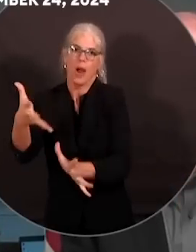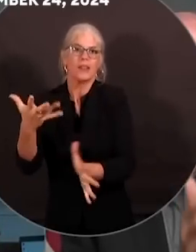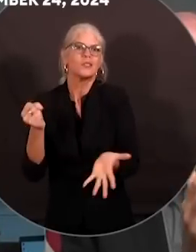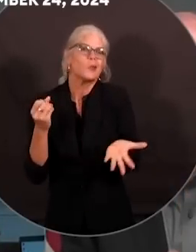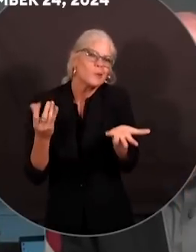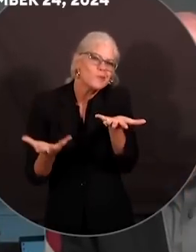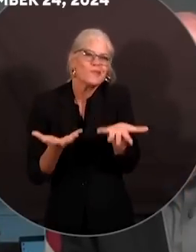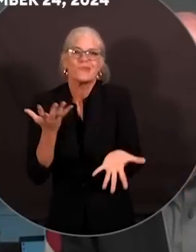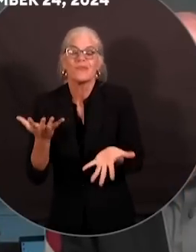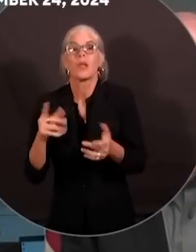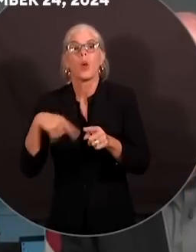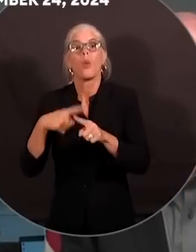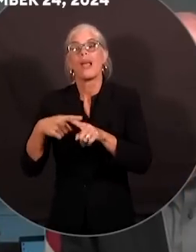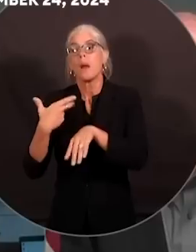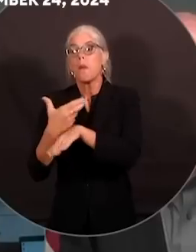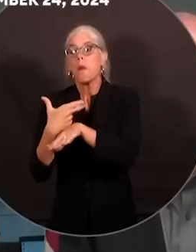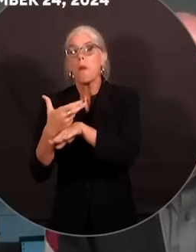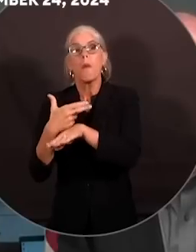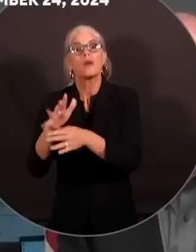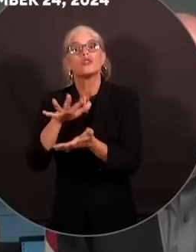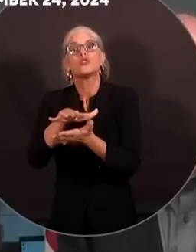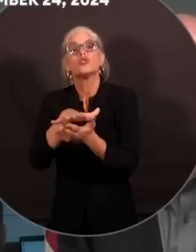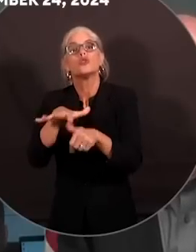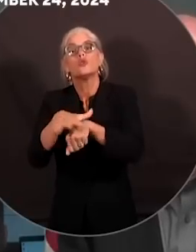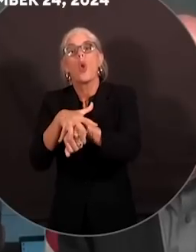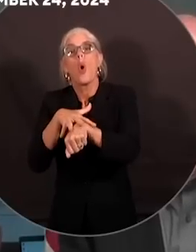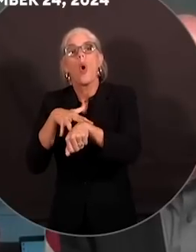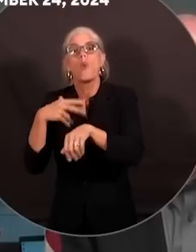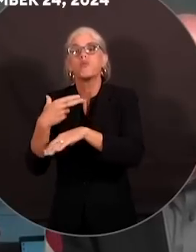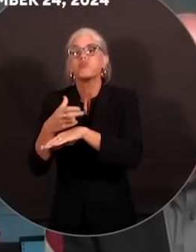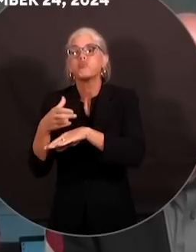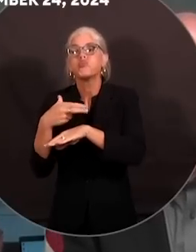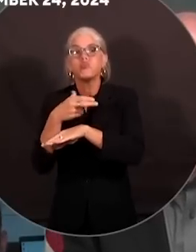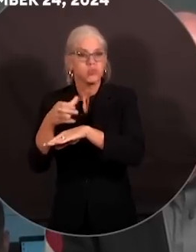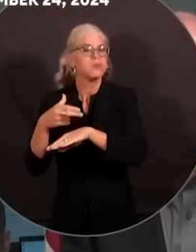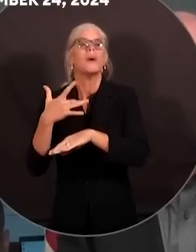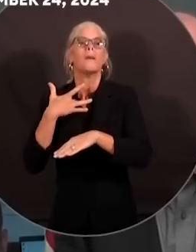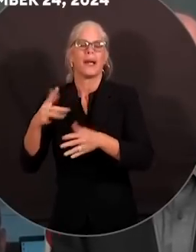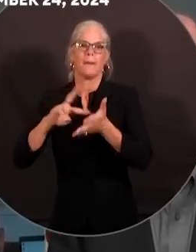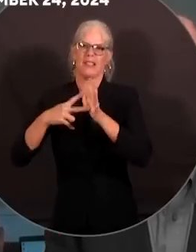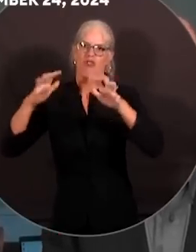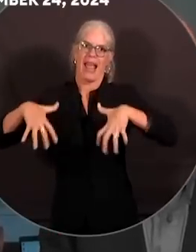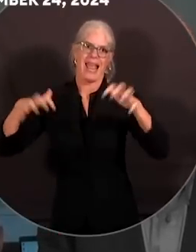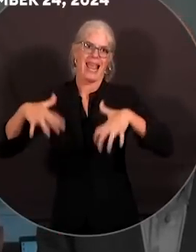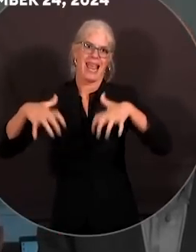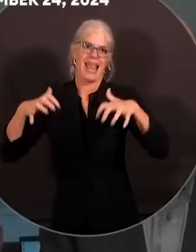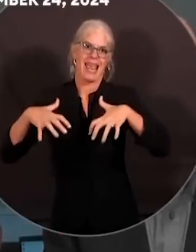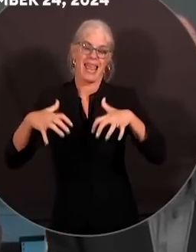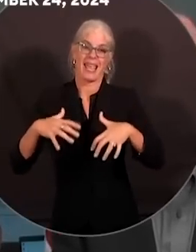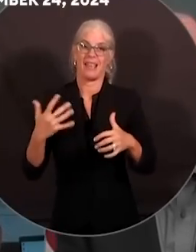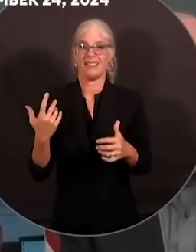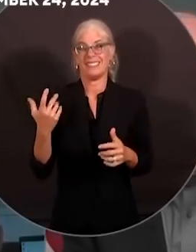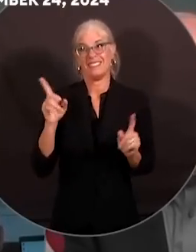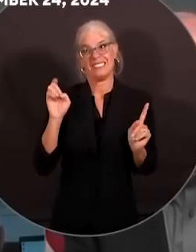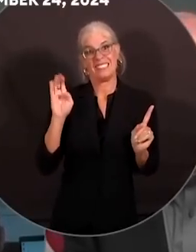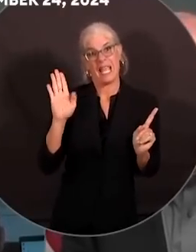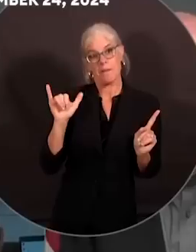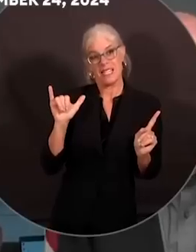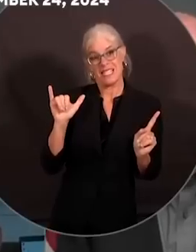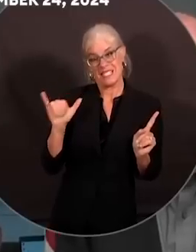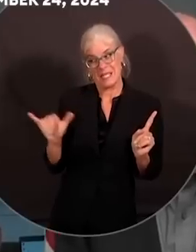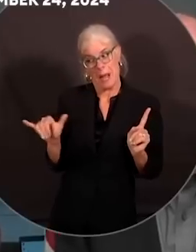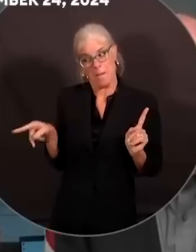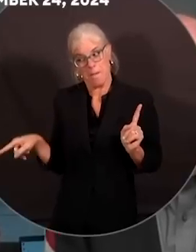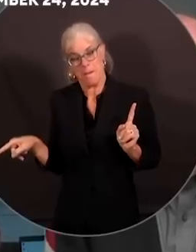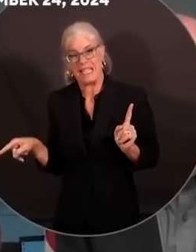to bring more inundation. So we're looking at some significant rain, but I don't think on Debbie's level, certainly not on Ian's level. So